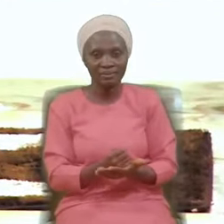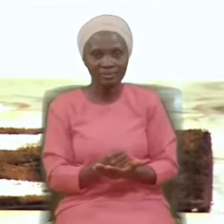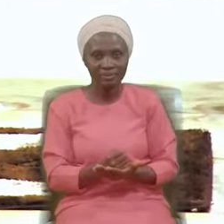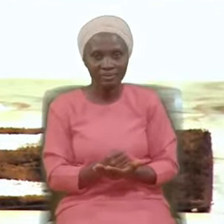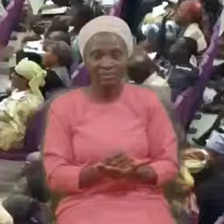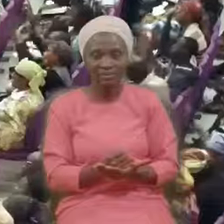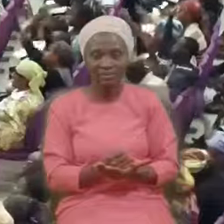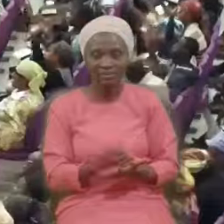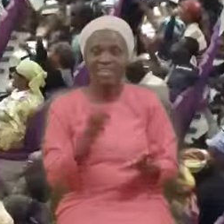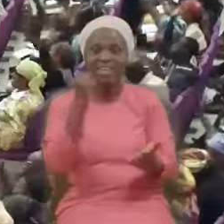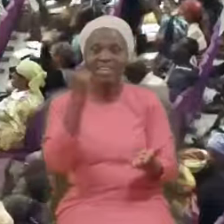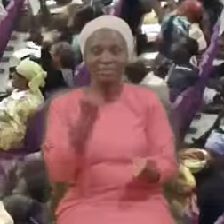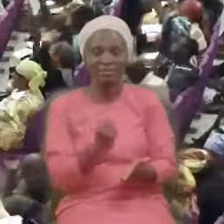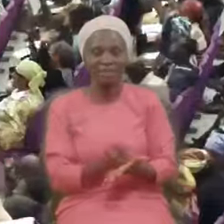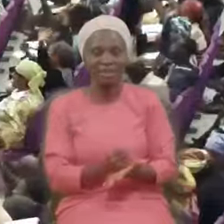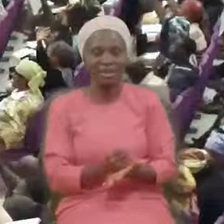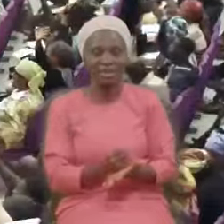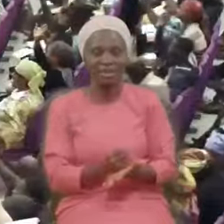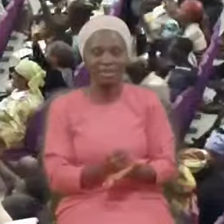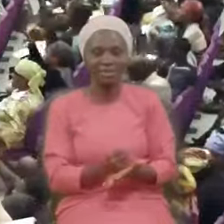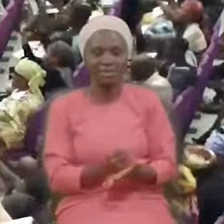Where is your amen?